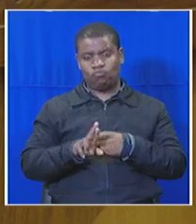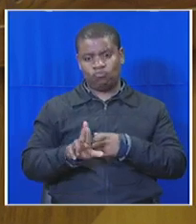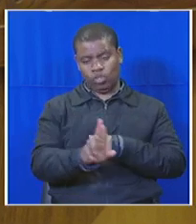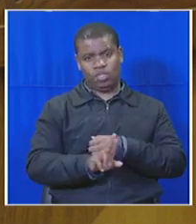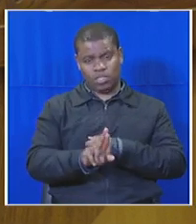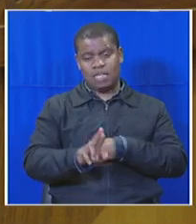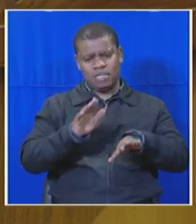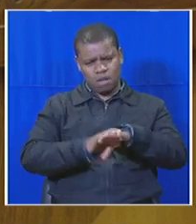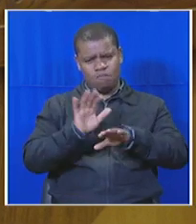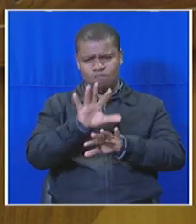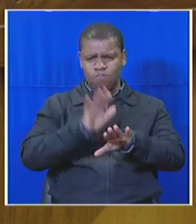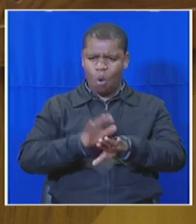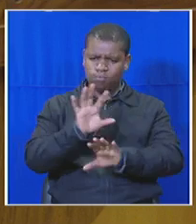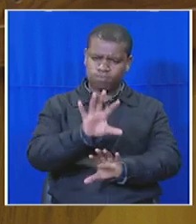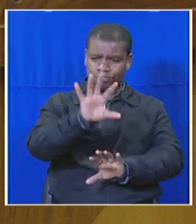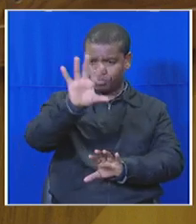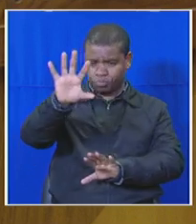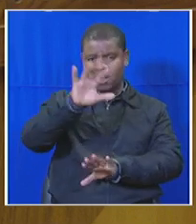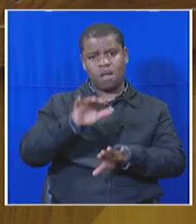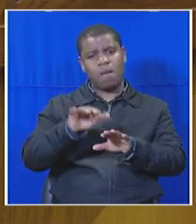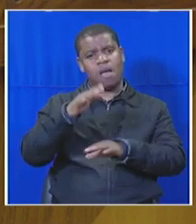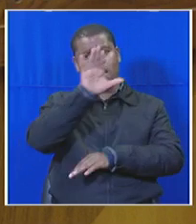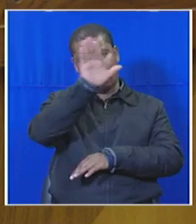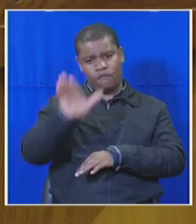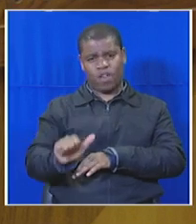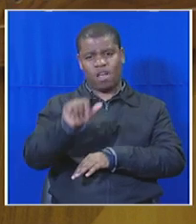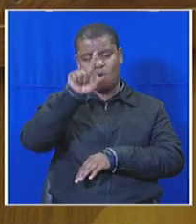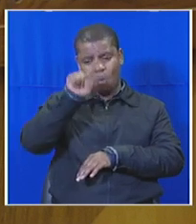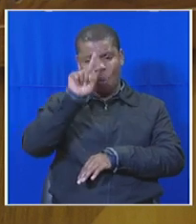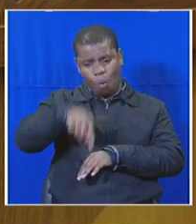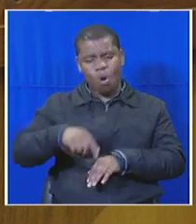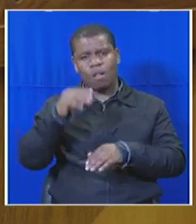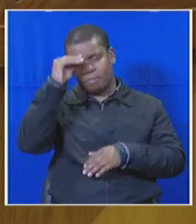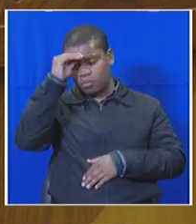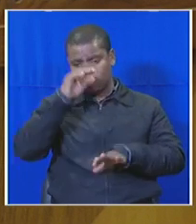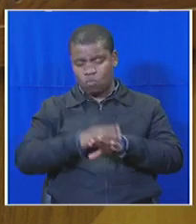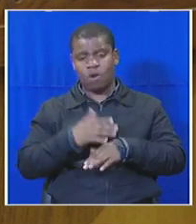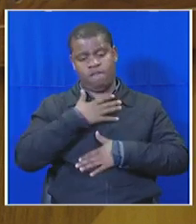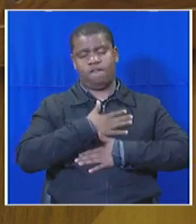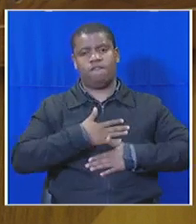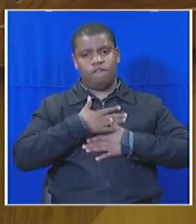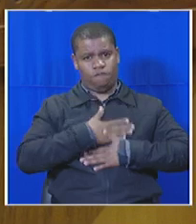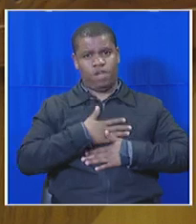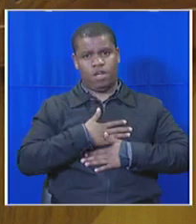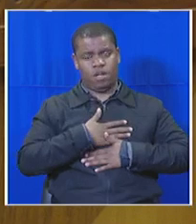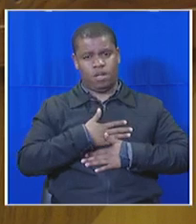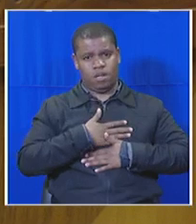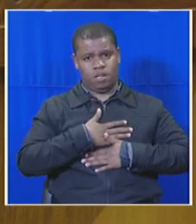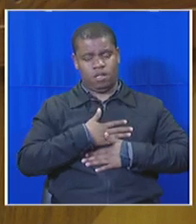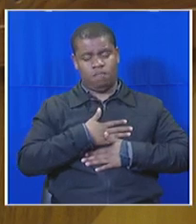afield. In any country, the heinous murder of law enforcement officers can never be